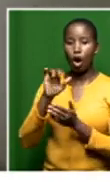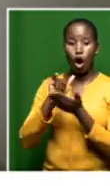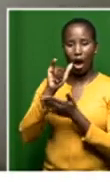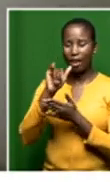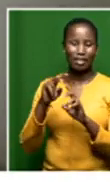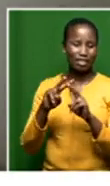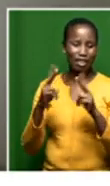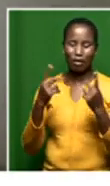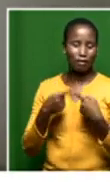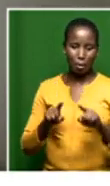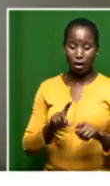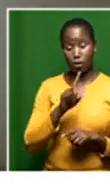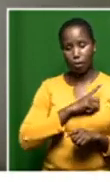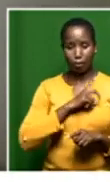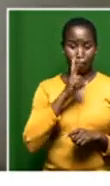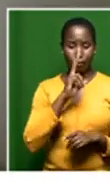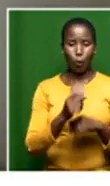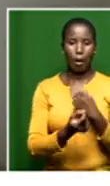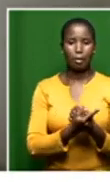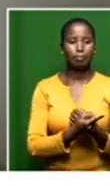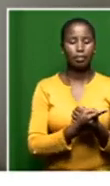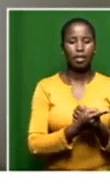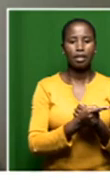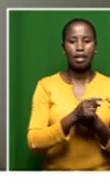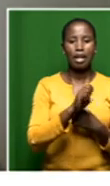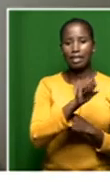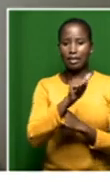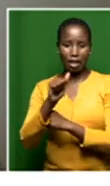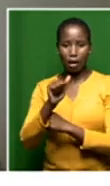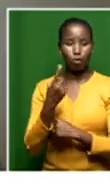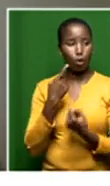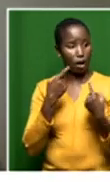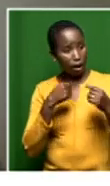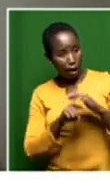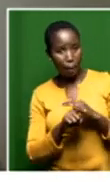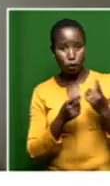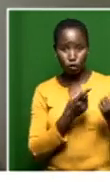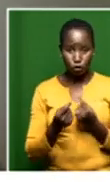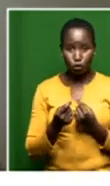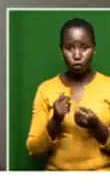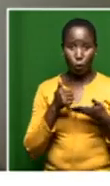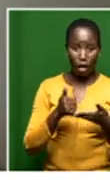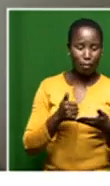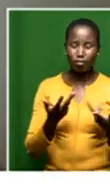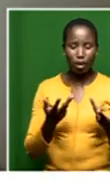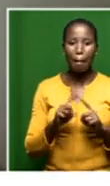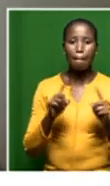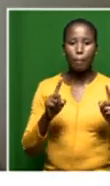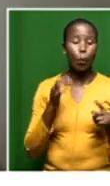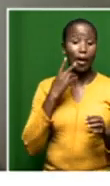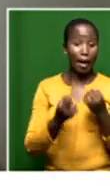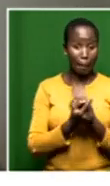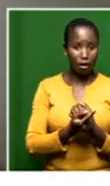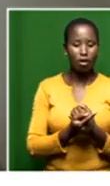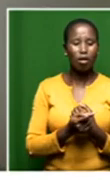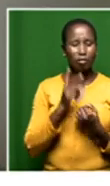why when the first incident happened, the CAA didn't come knocking on Comair's doors. But when these incidences happened in close proximity,